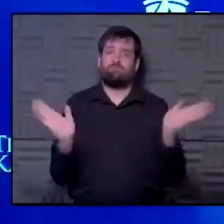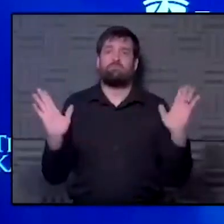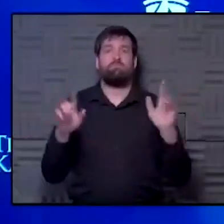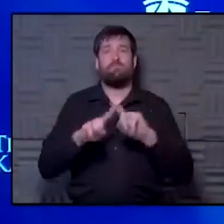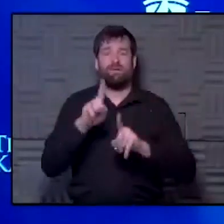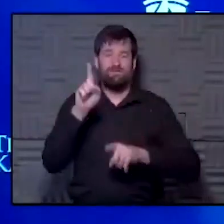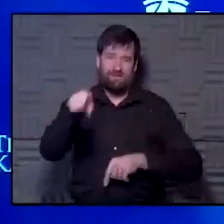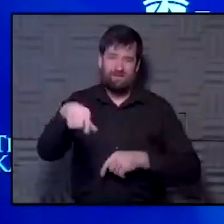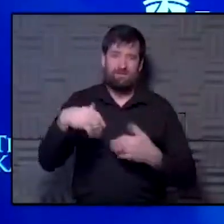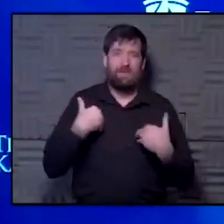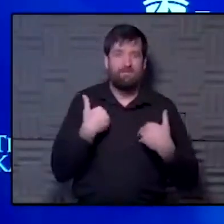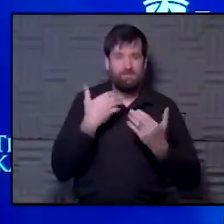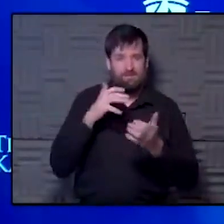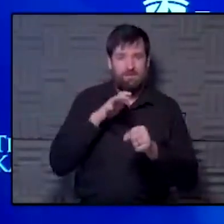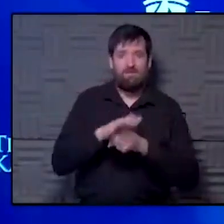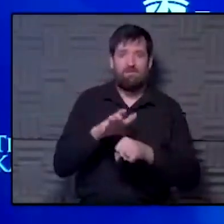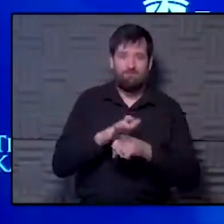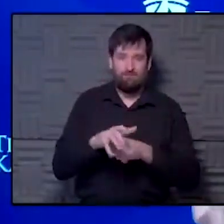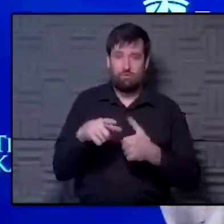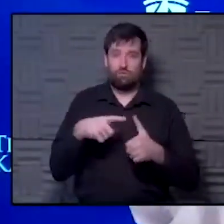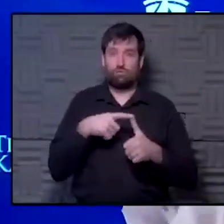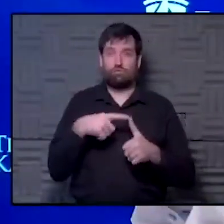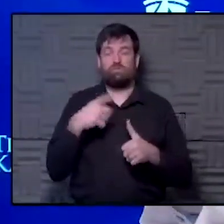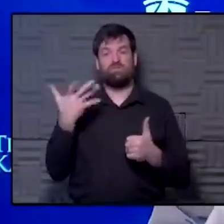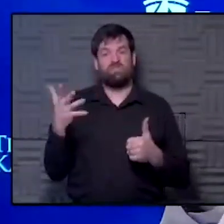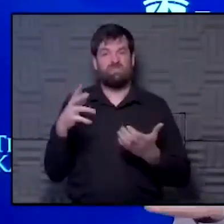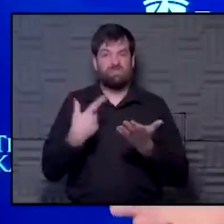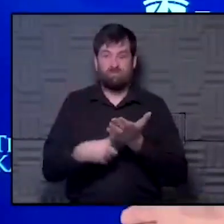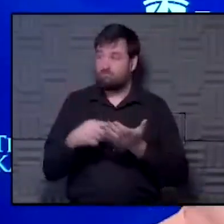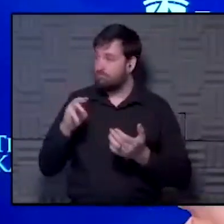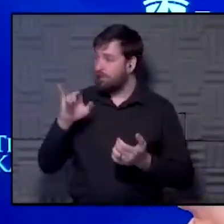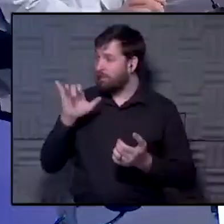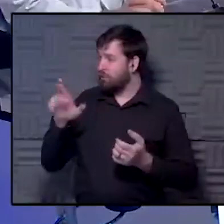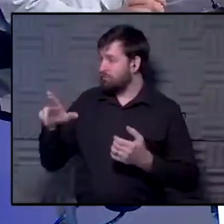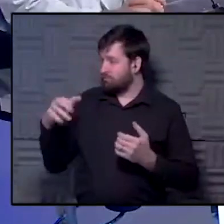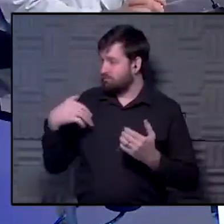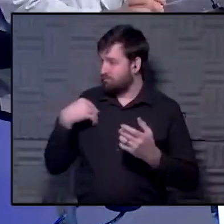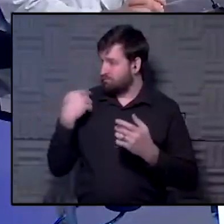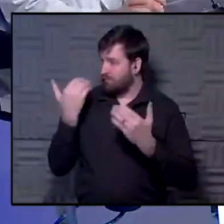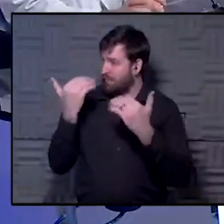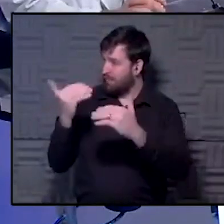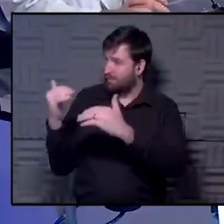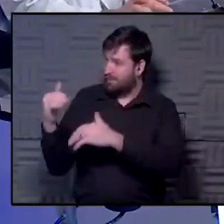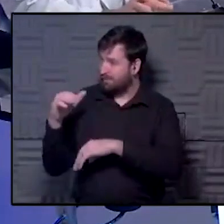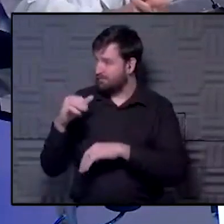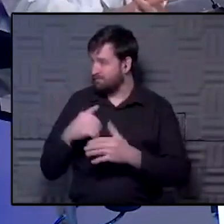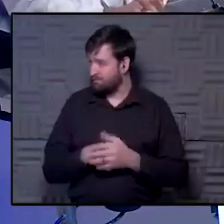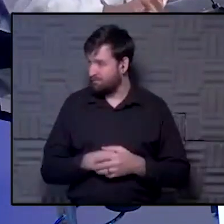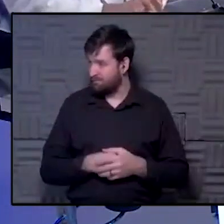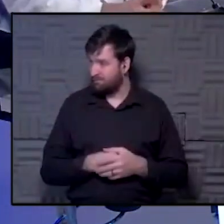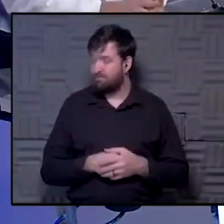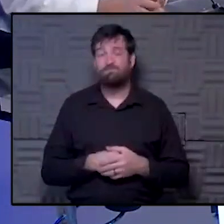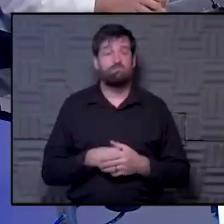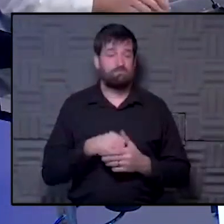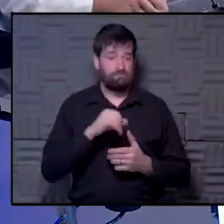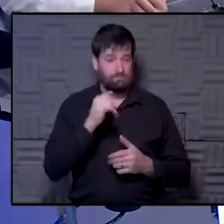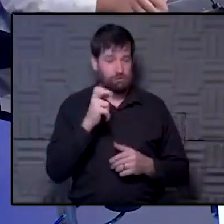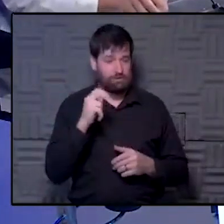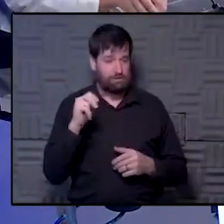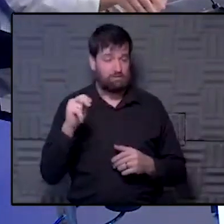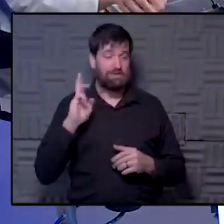enough vaccine first. And that's what we talked about before. Mayor, that's what you got to feel is the rate limiting step in the county. There you go. And I bet,